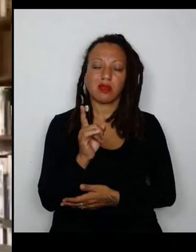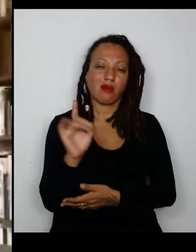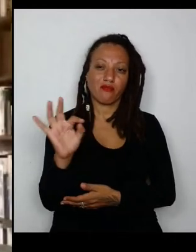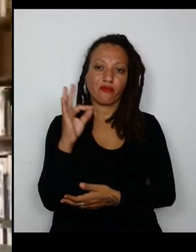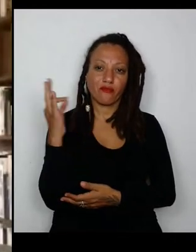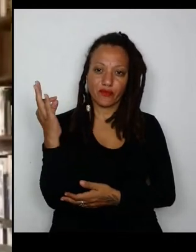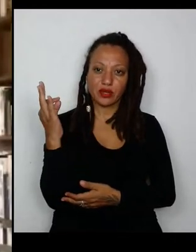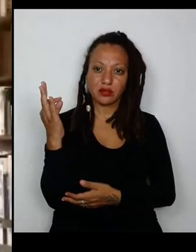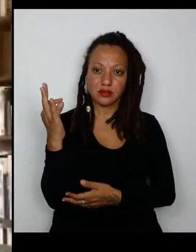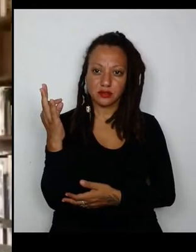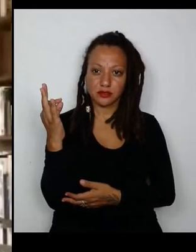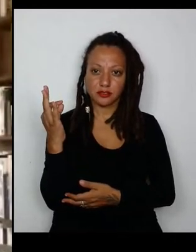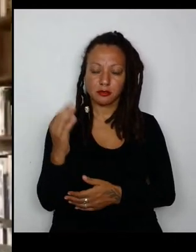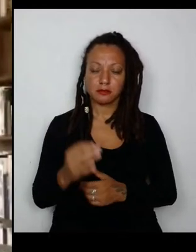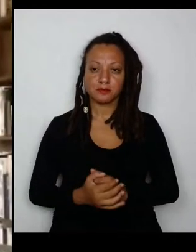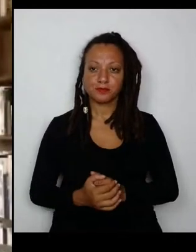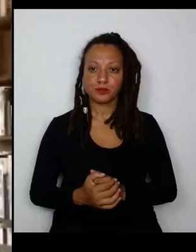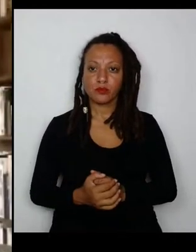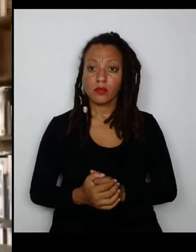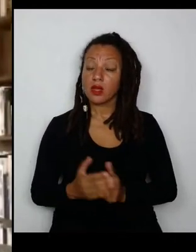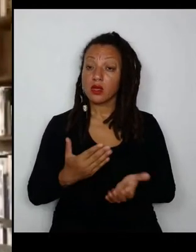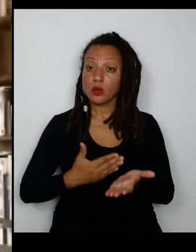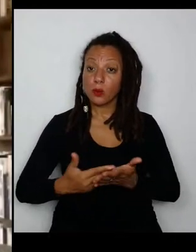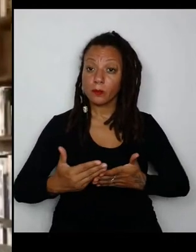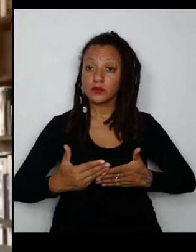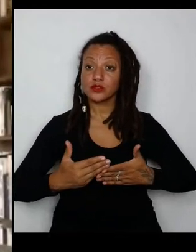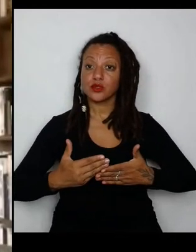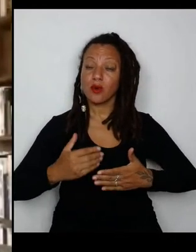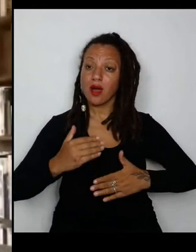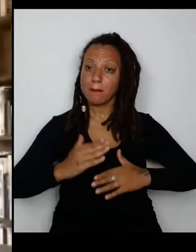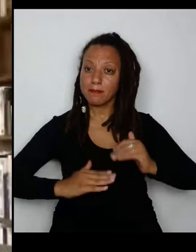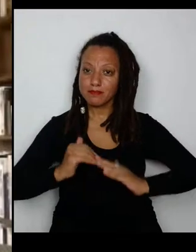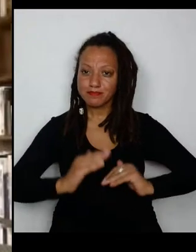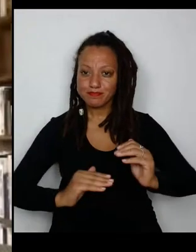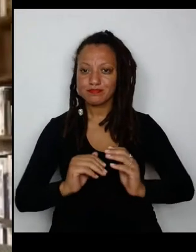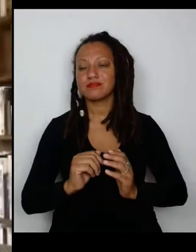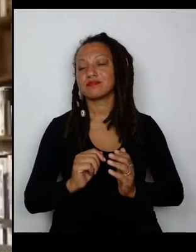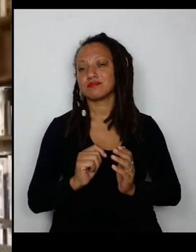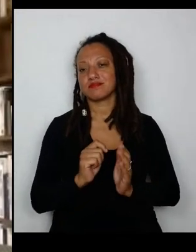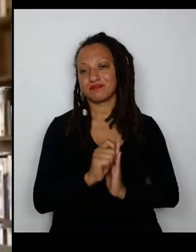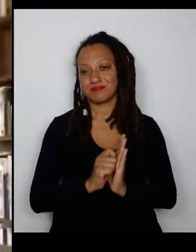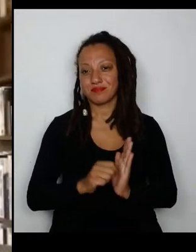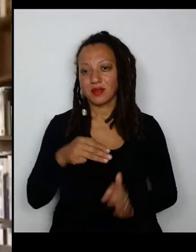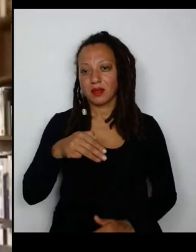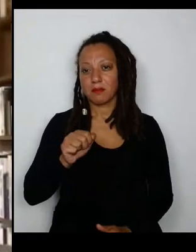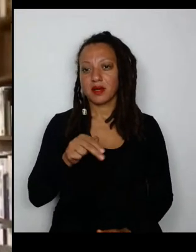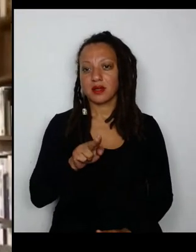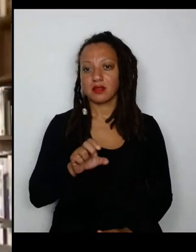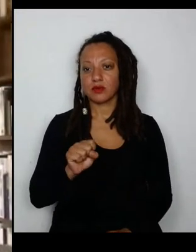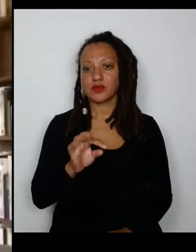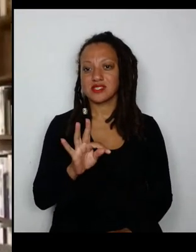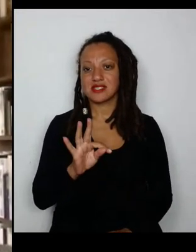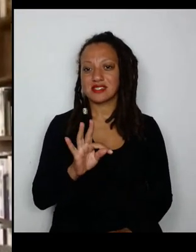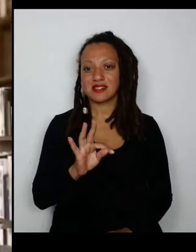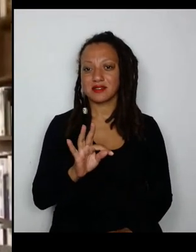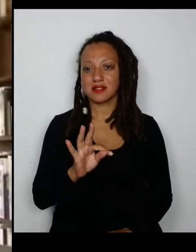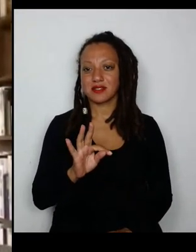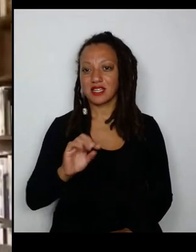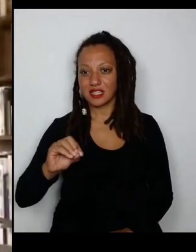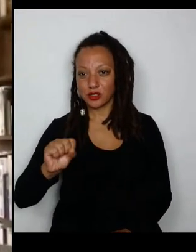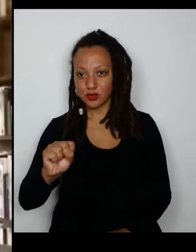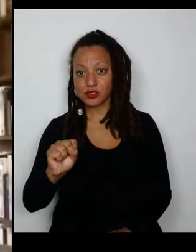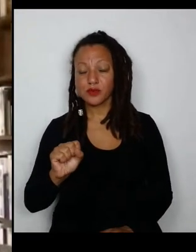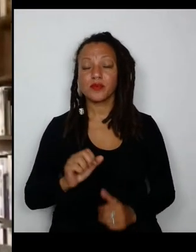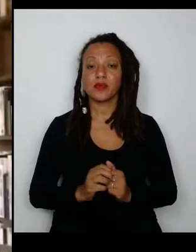his own manuscripts of which the first one was the known as the notebook for his daughter ellen